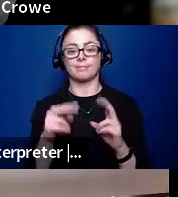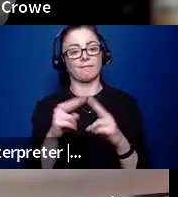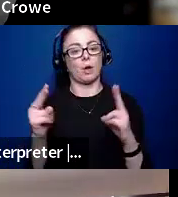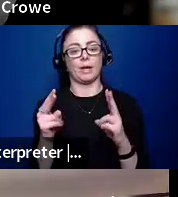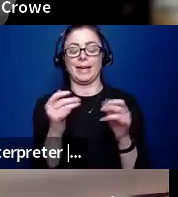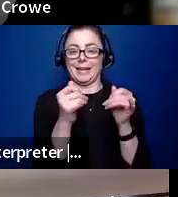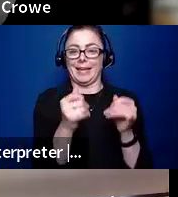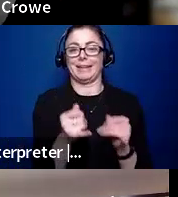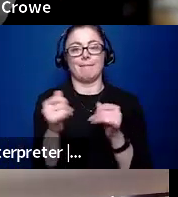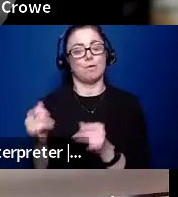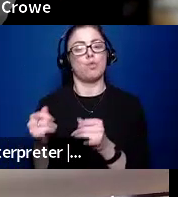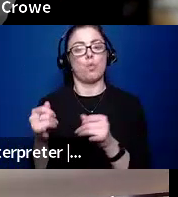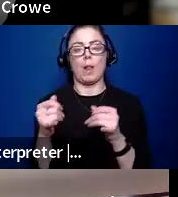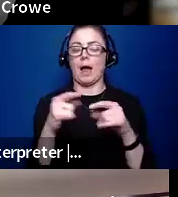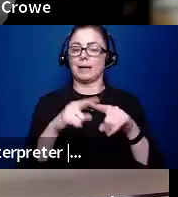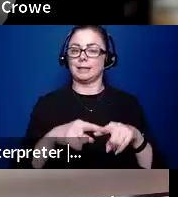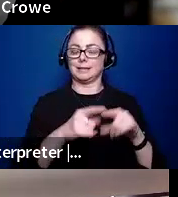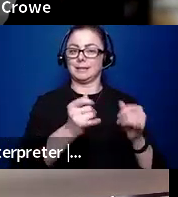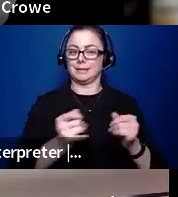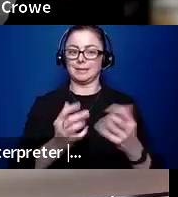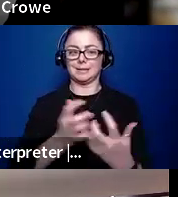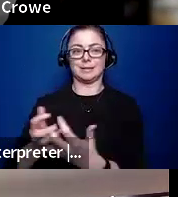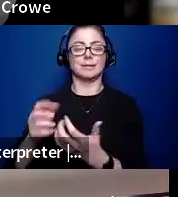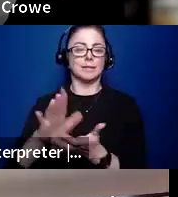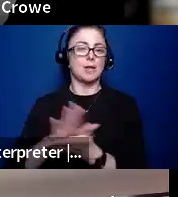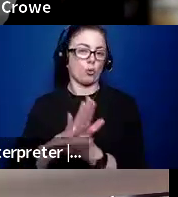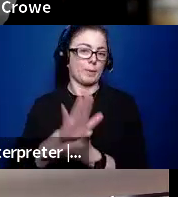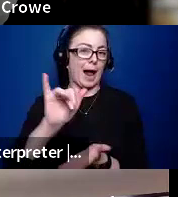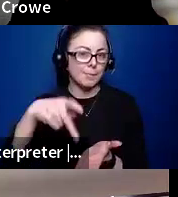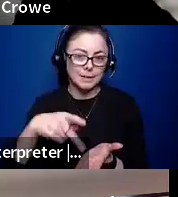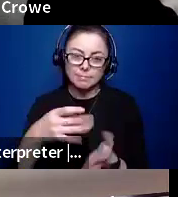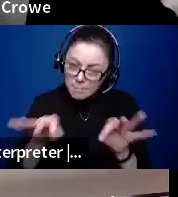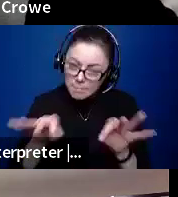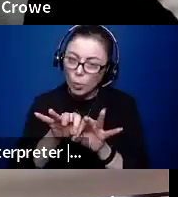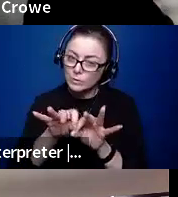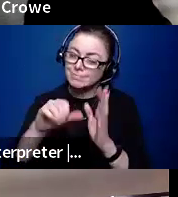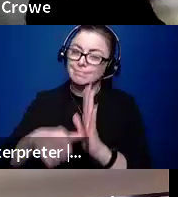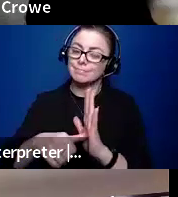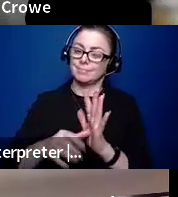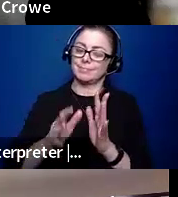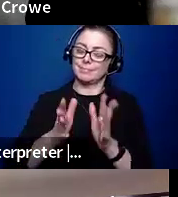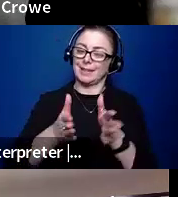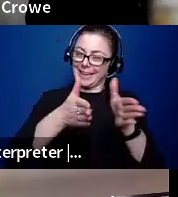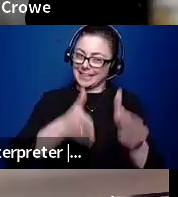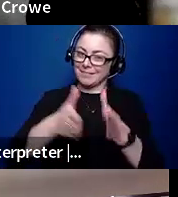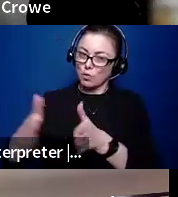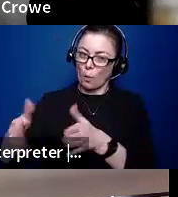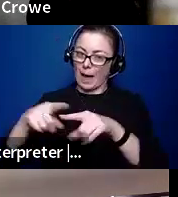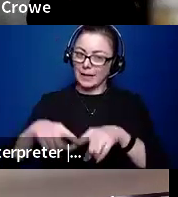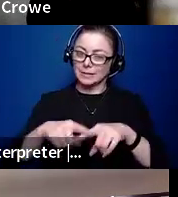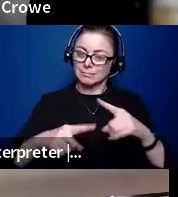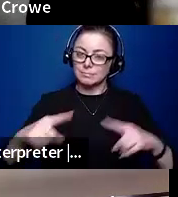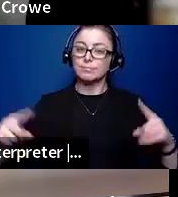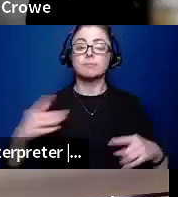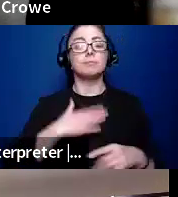individualized document. Still, it's an important reminder that it's individualized. My husband and I both work at a